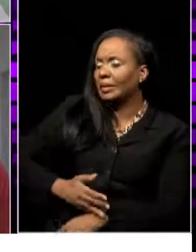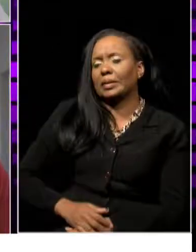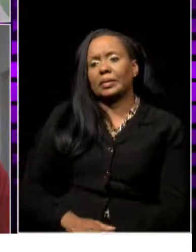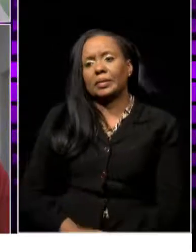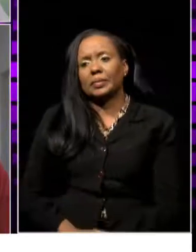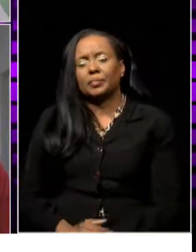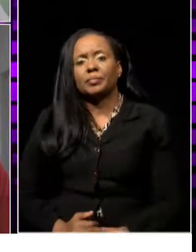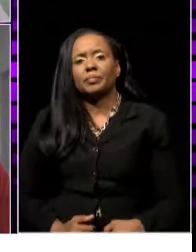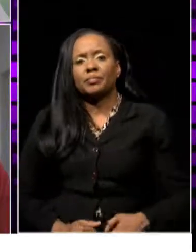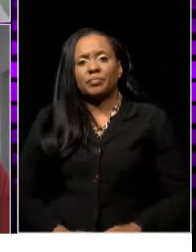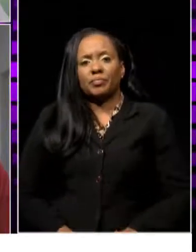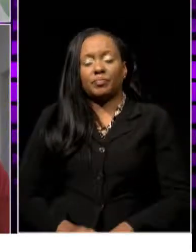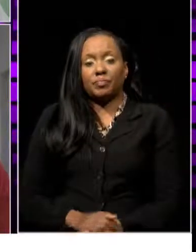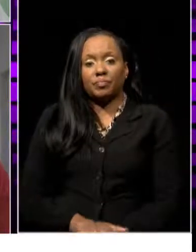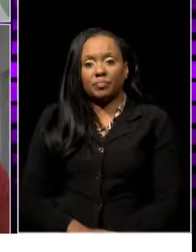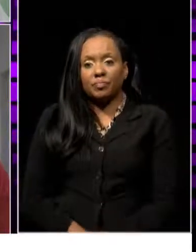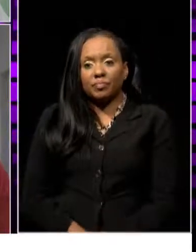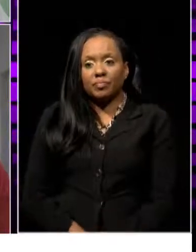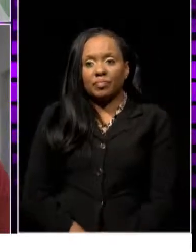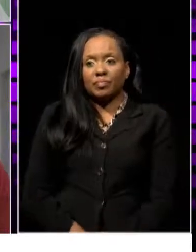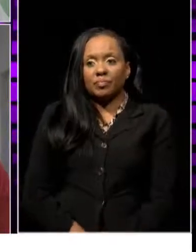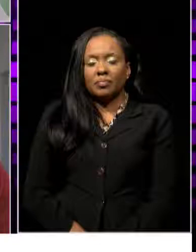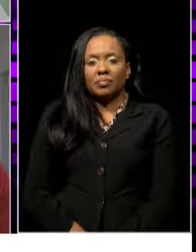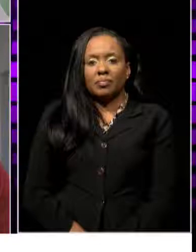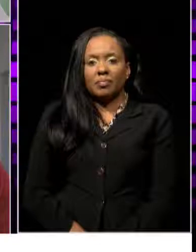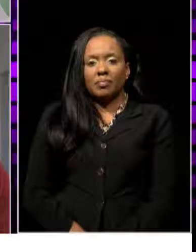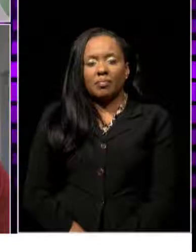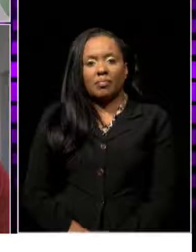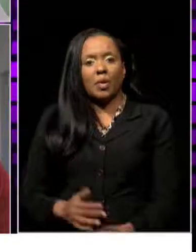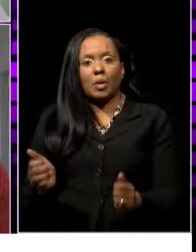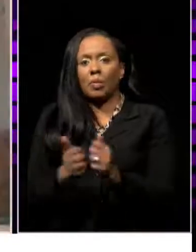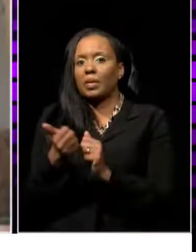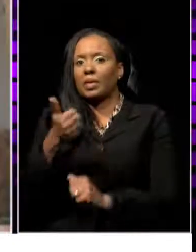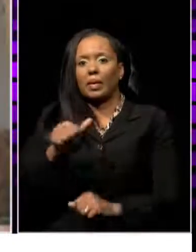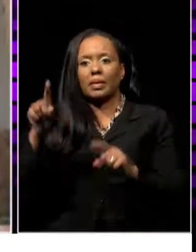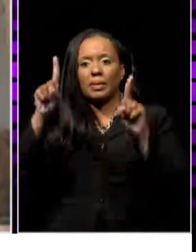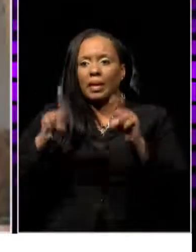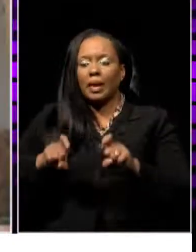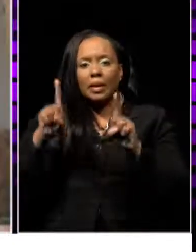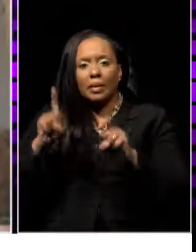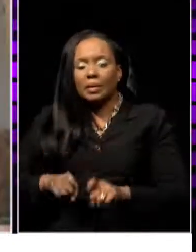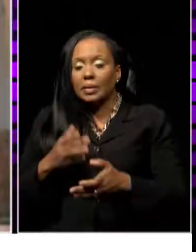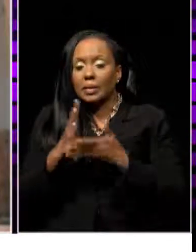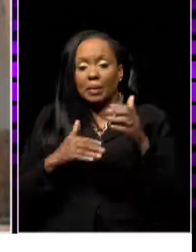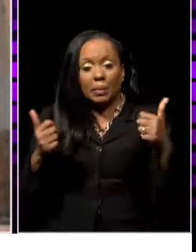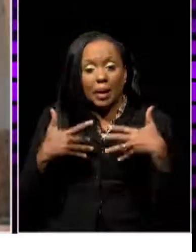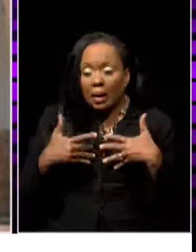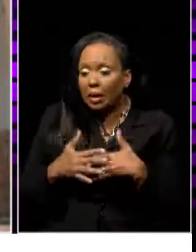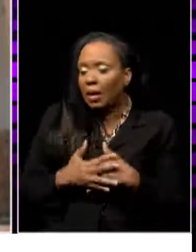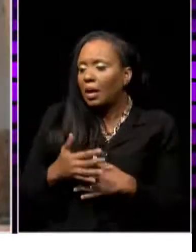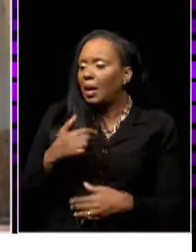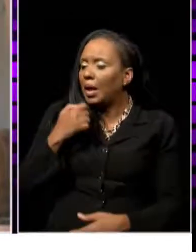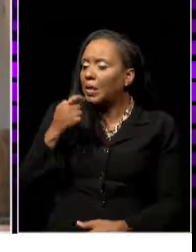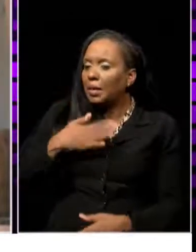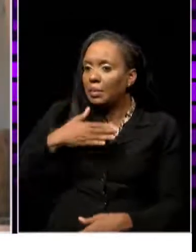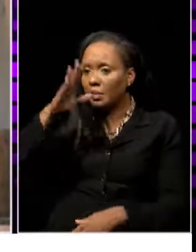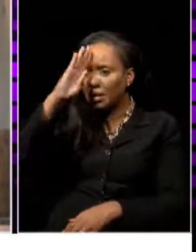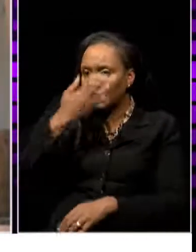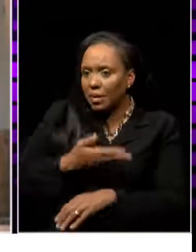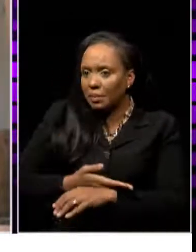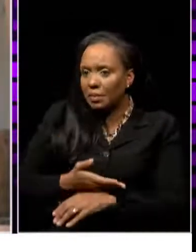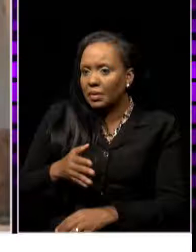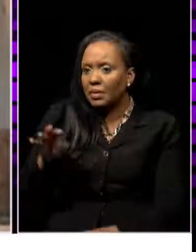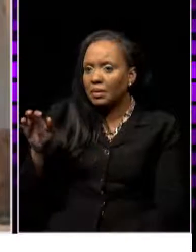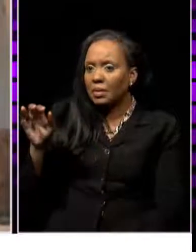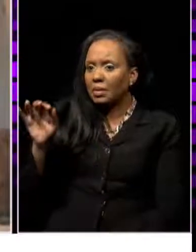As you said, with any test, there's always some measure of anxiety. I just tell him, well, look, it is just like if you are in regular school. The only difference